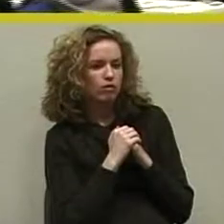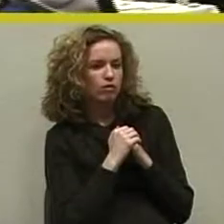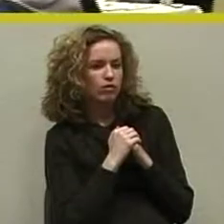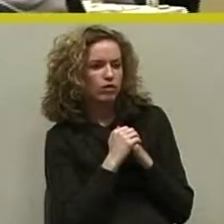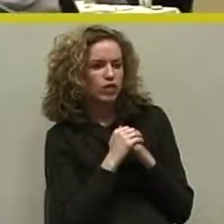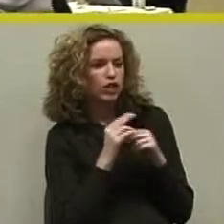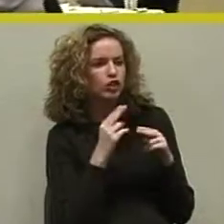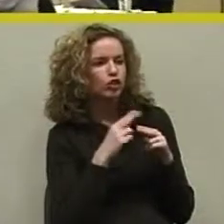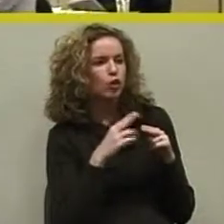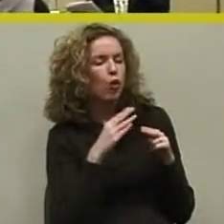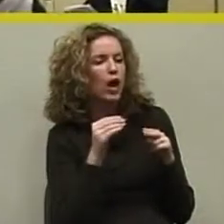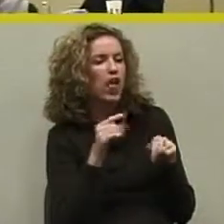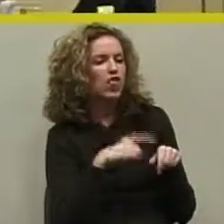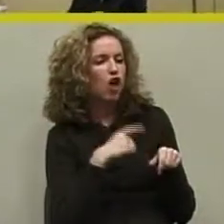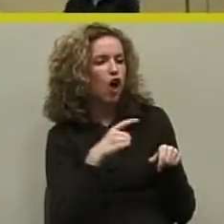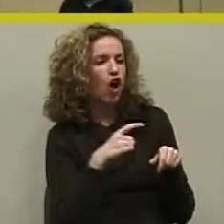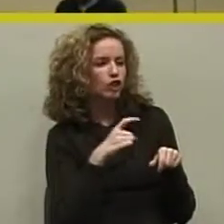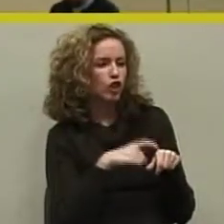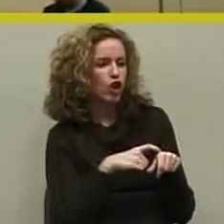Short and long-term strategies?